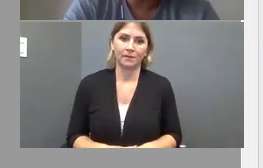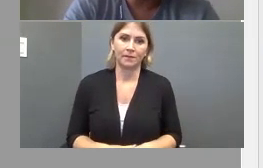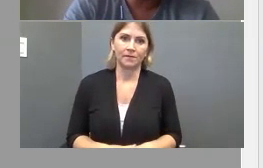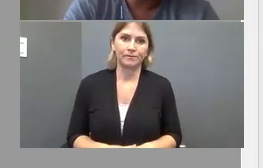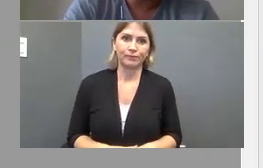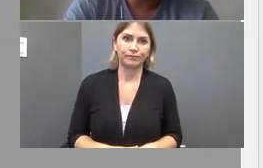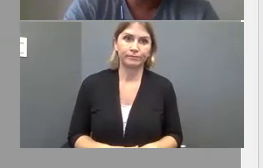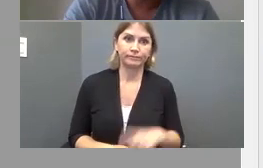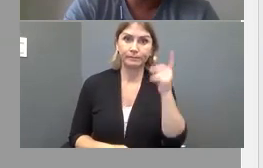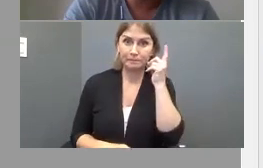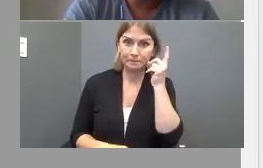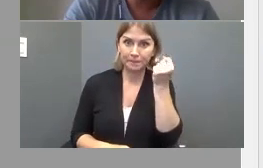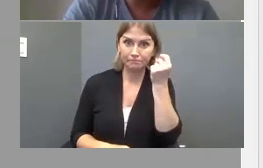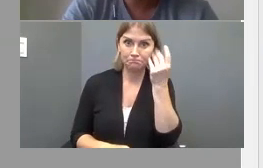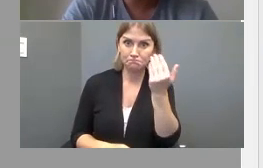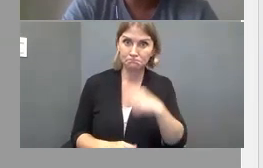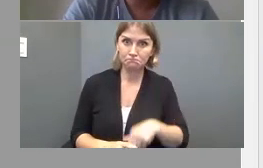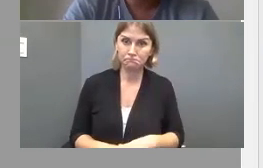Make sense?